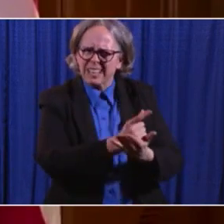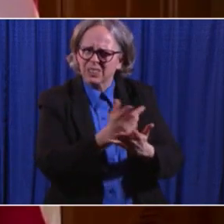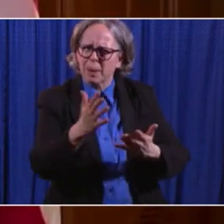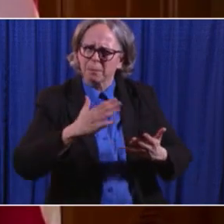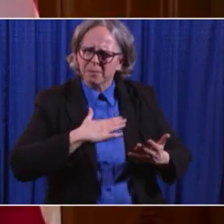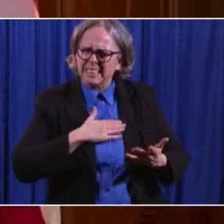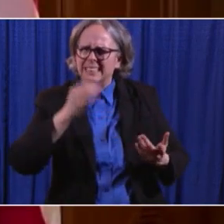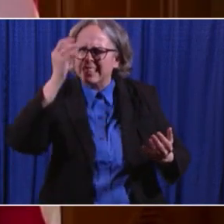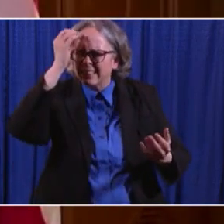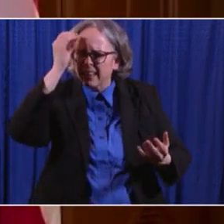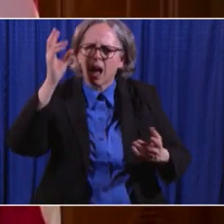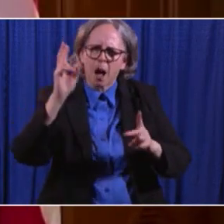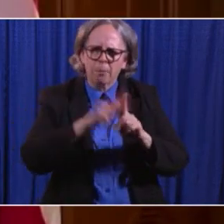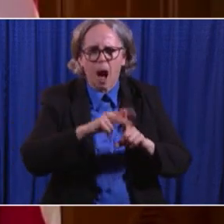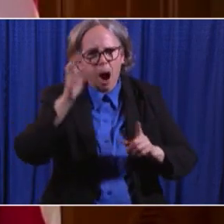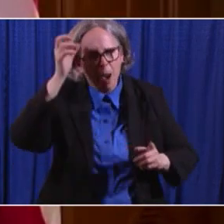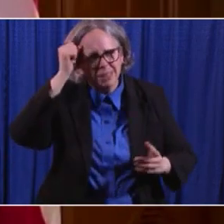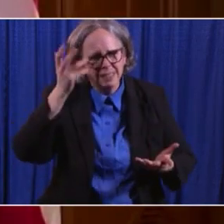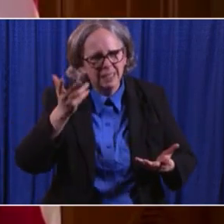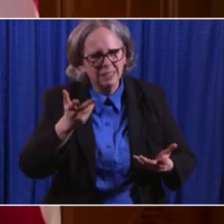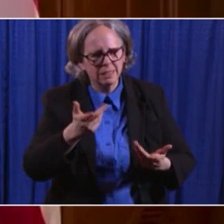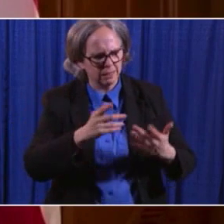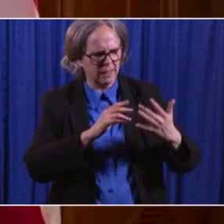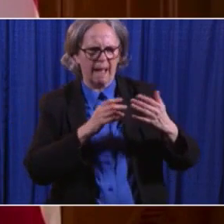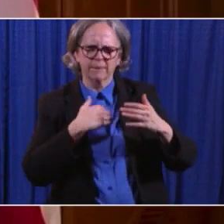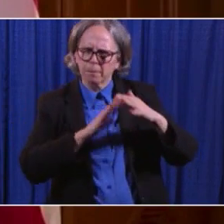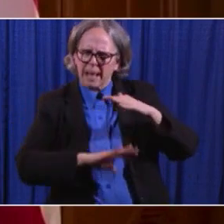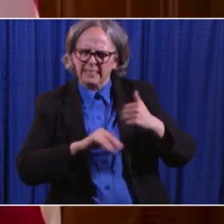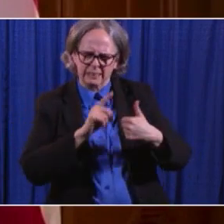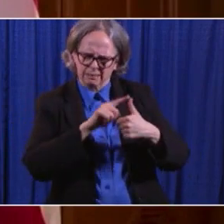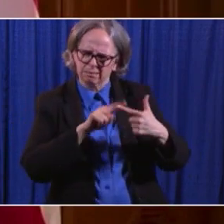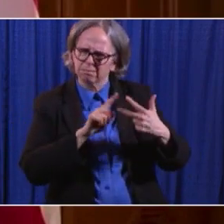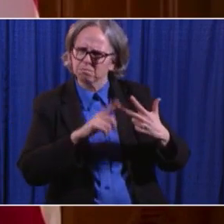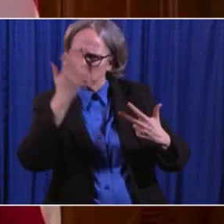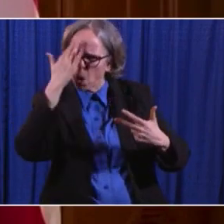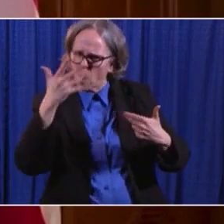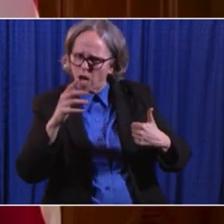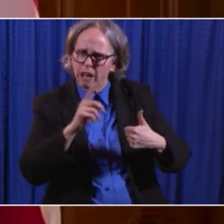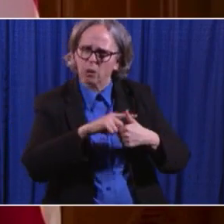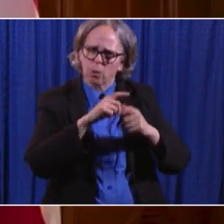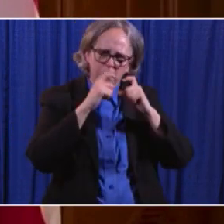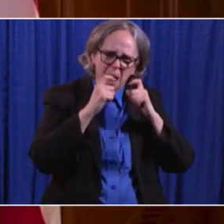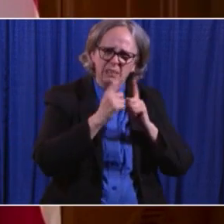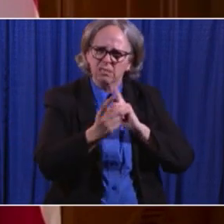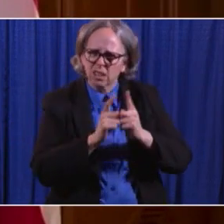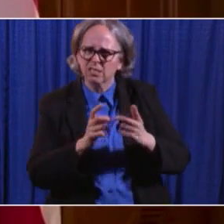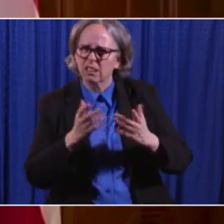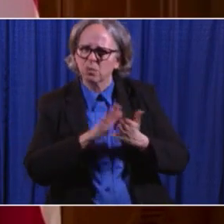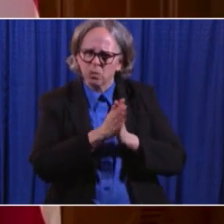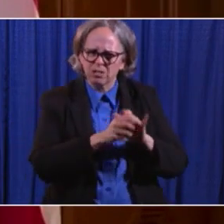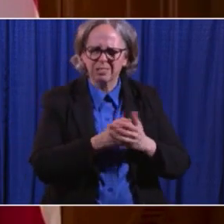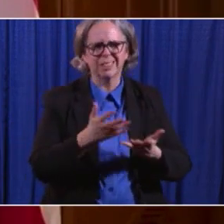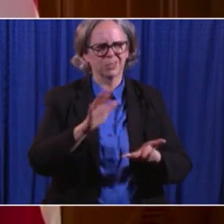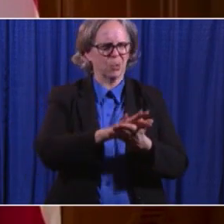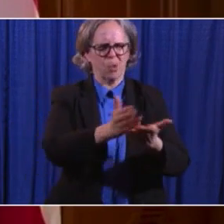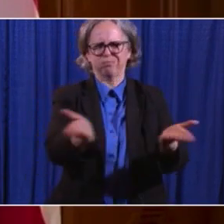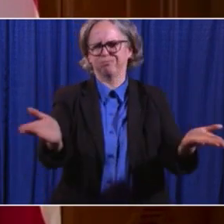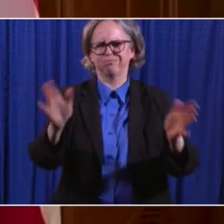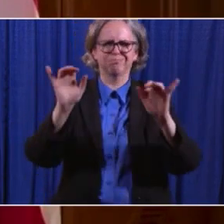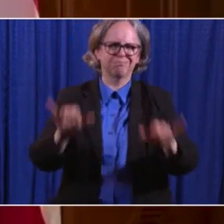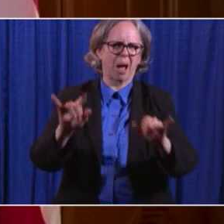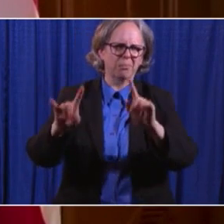basic health principles that they've been following for 9 months. We've got schools, who have been in session this entire year, and they've done